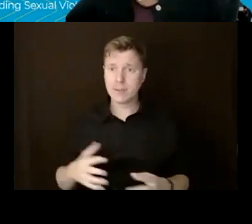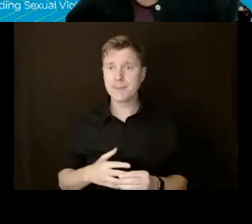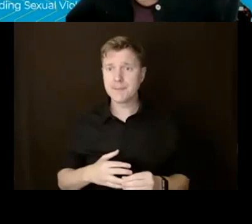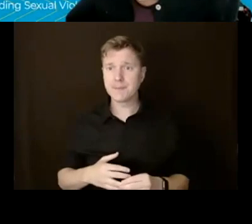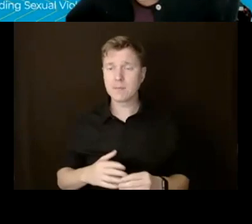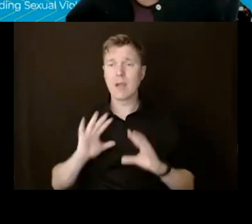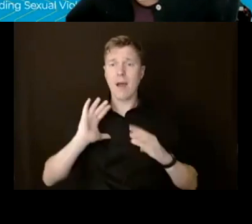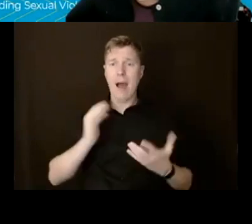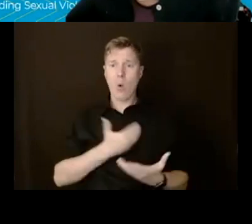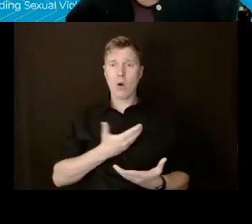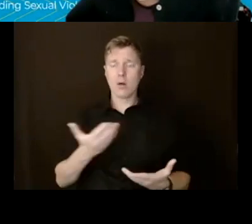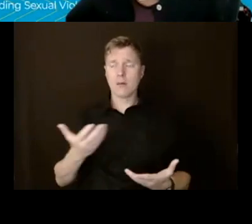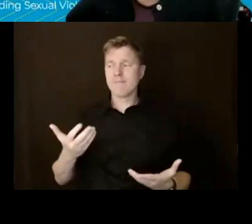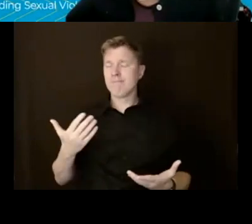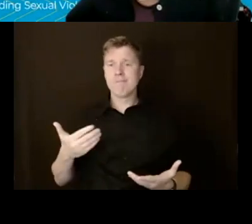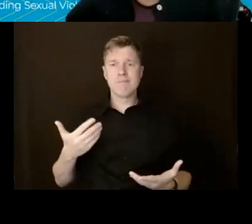our